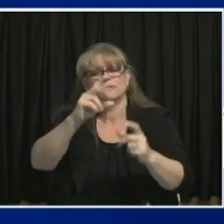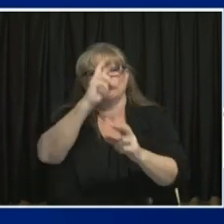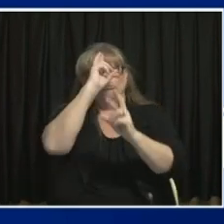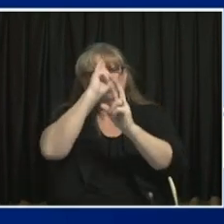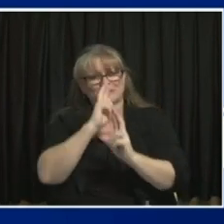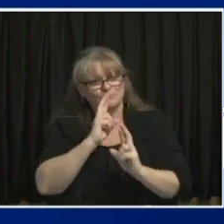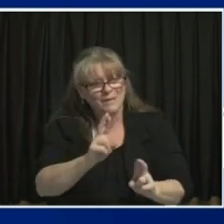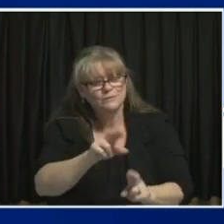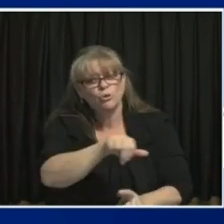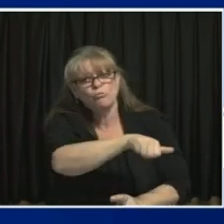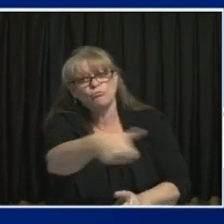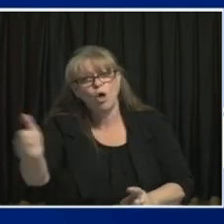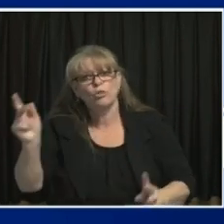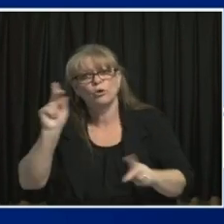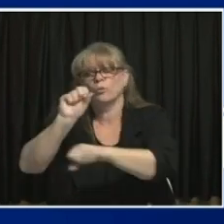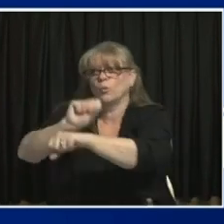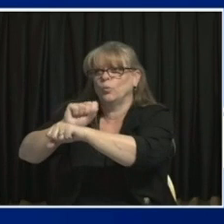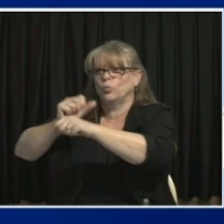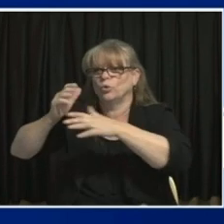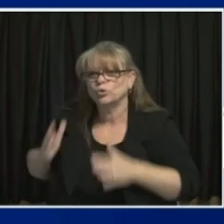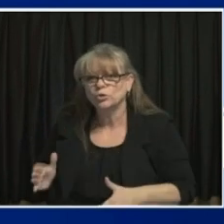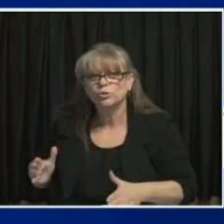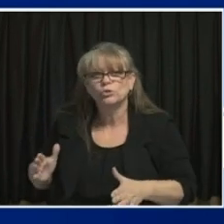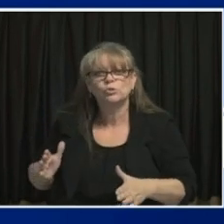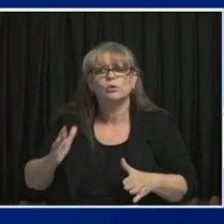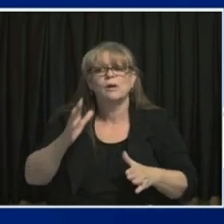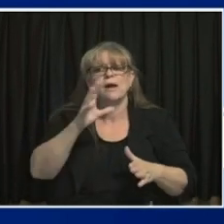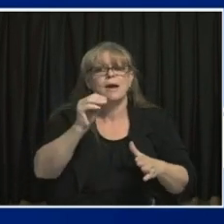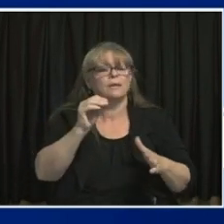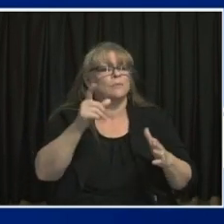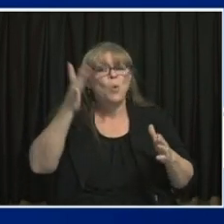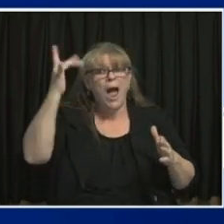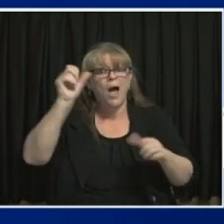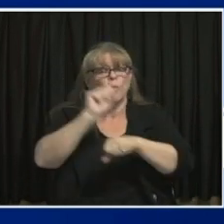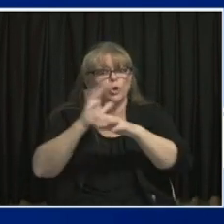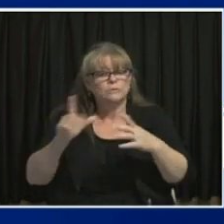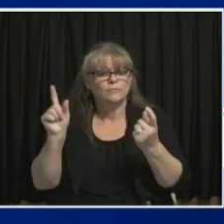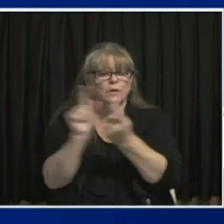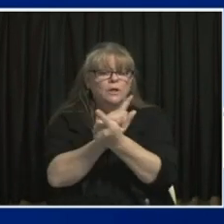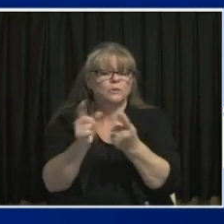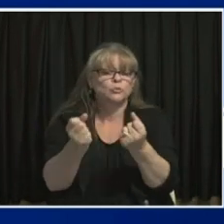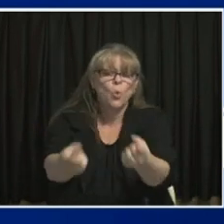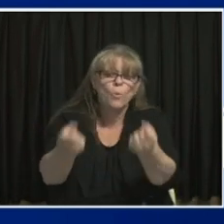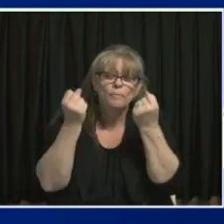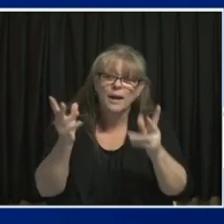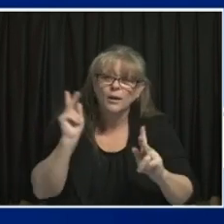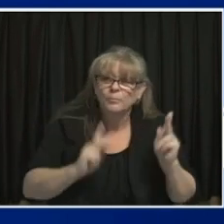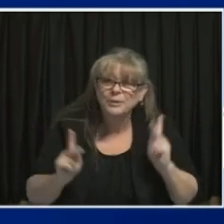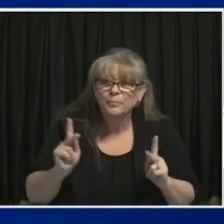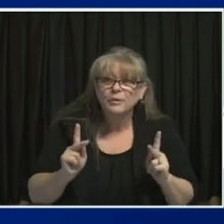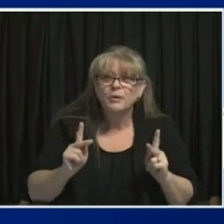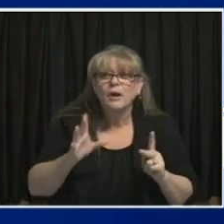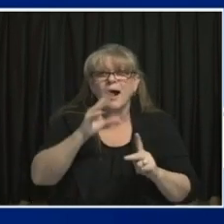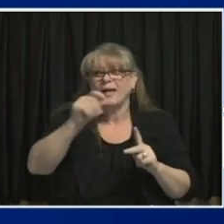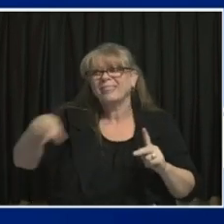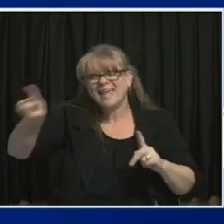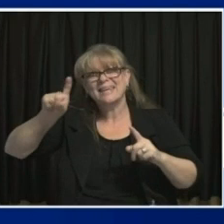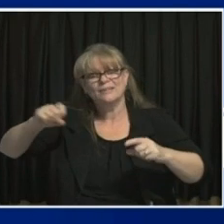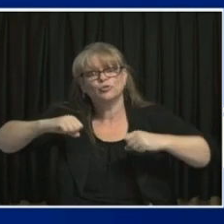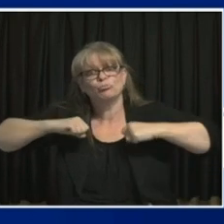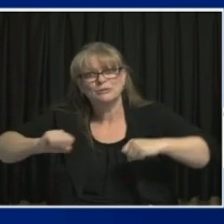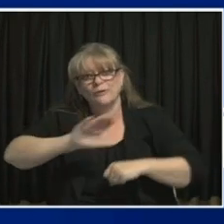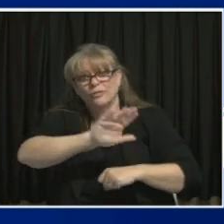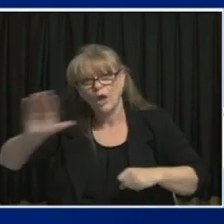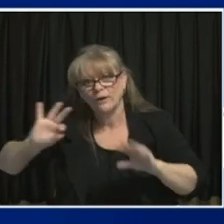themselves at additional risk of hundreds of customer interactions, and to protect your families and loved ones, as well as to shorten any economic